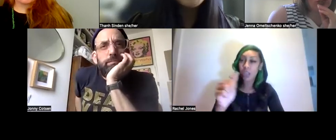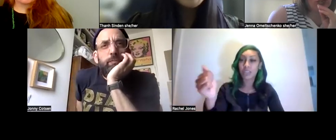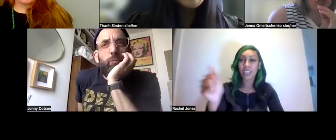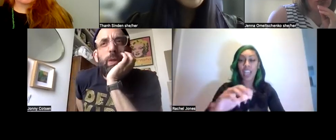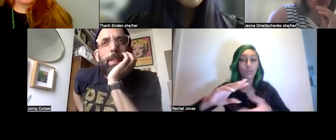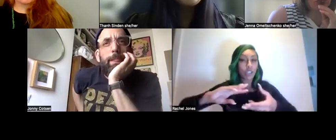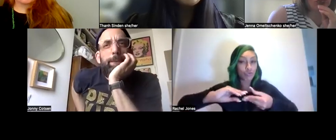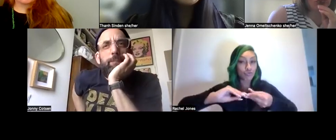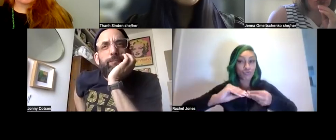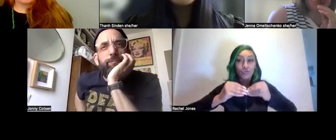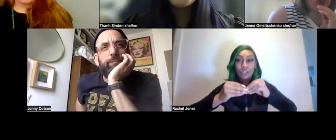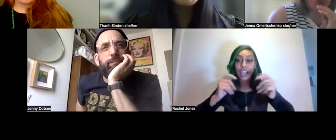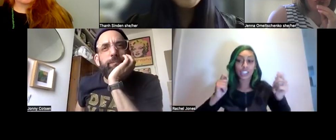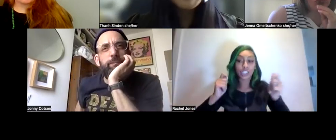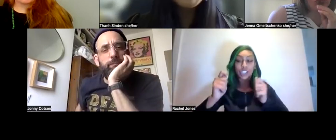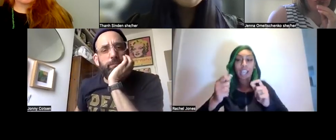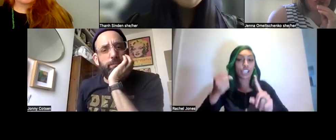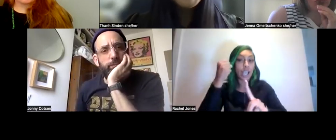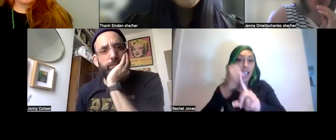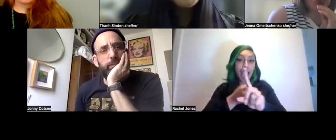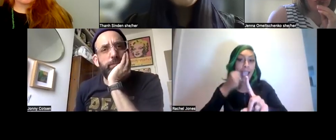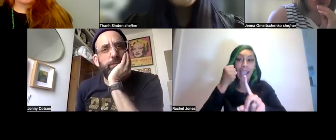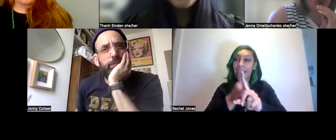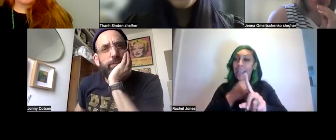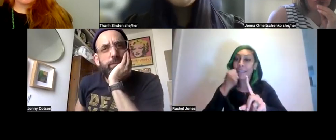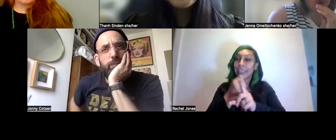create change, to advocate for others.